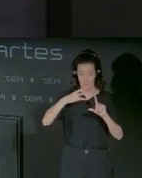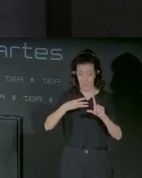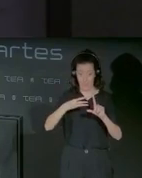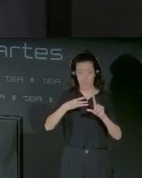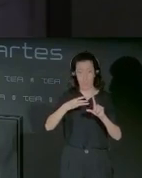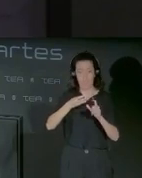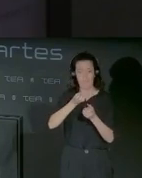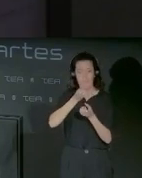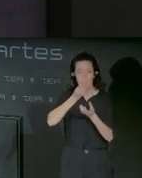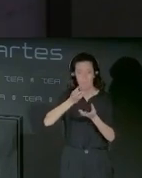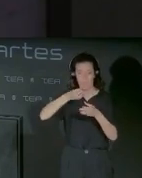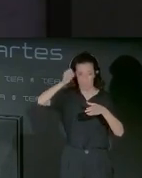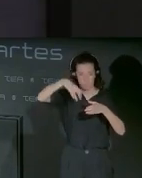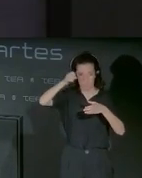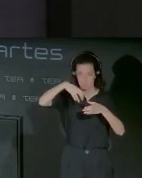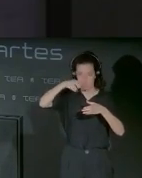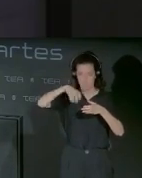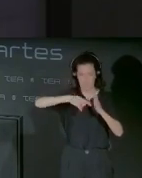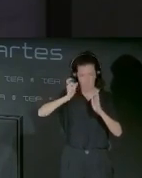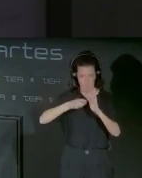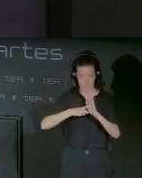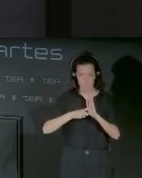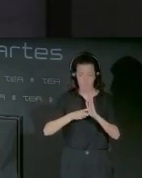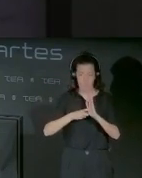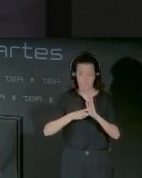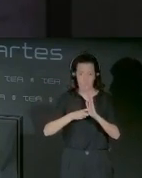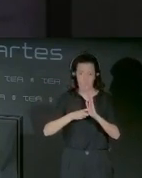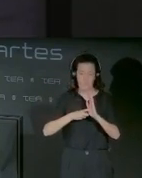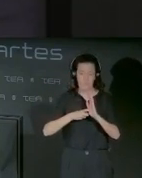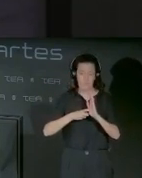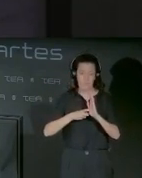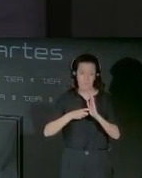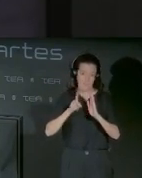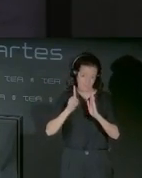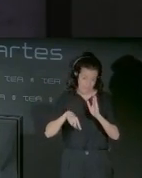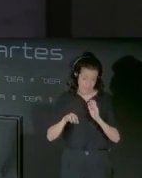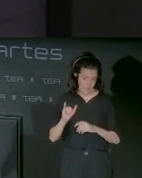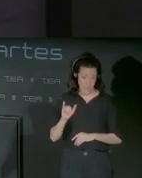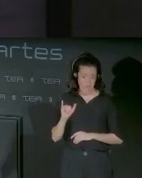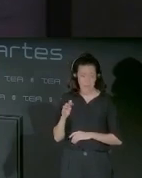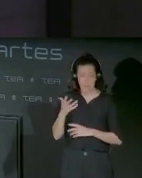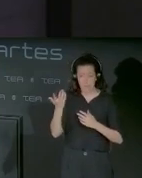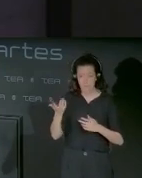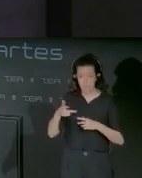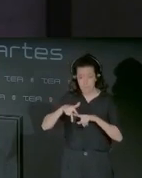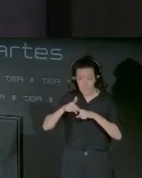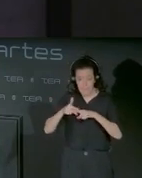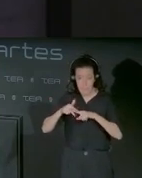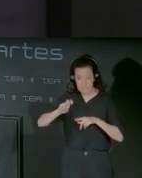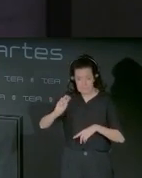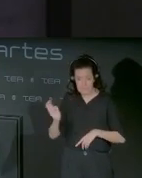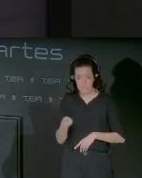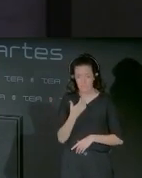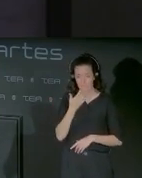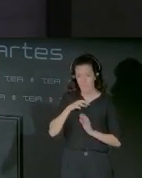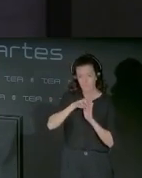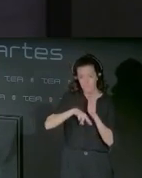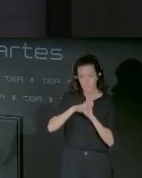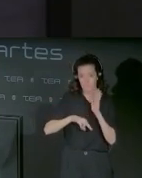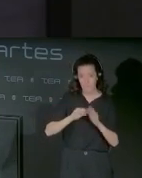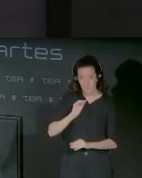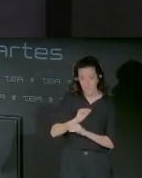set or wide array of instruments. We have 8 schemes for pre-production, production, and commercialization of video games.